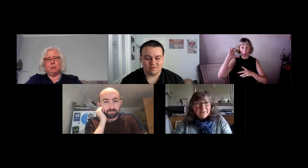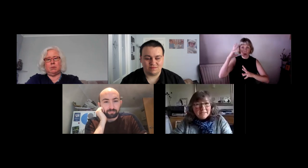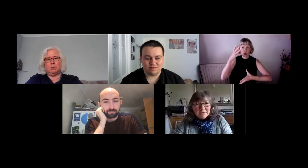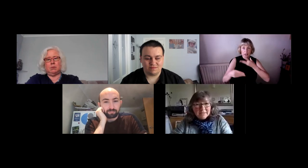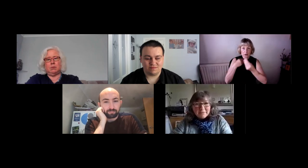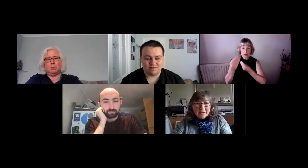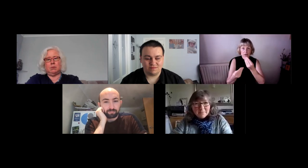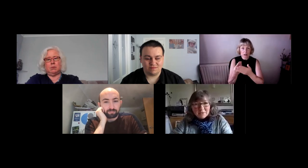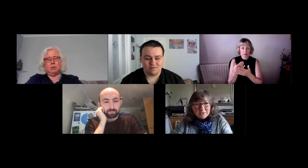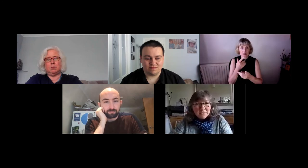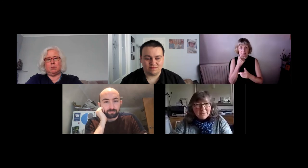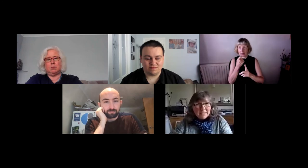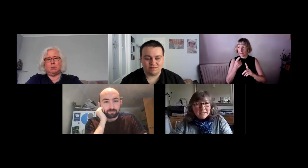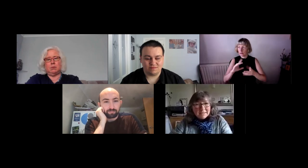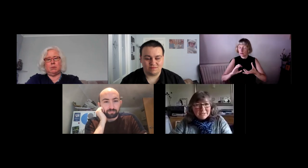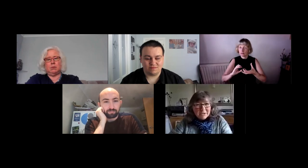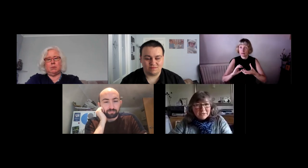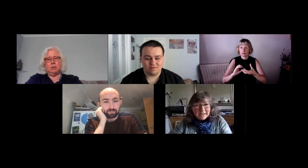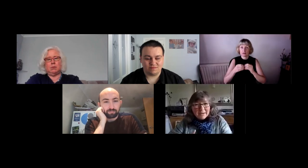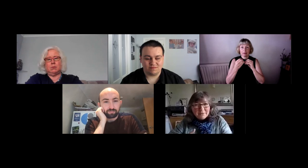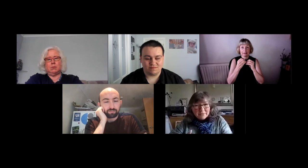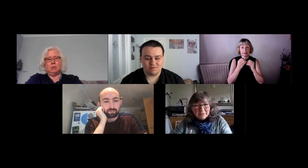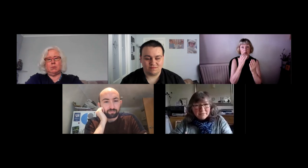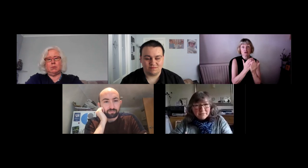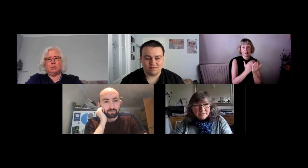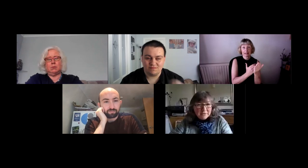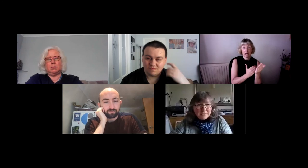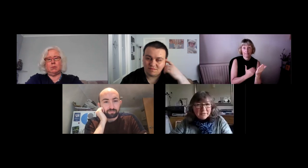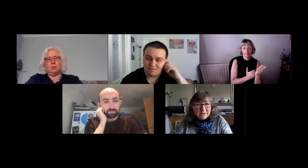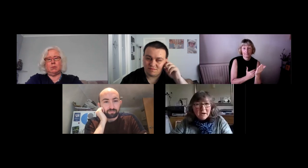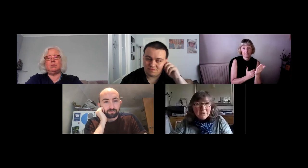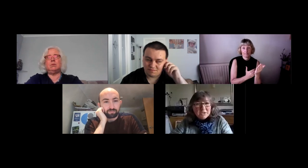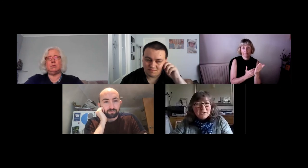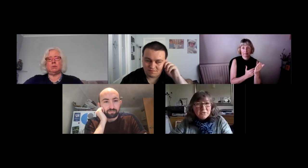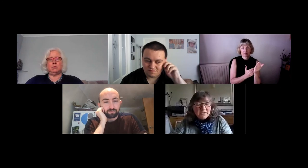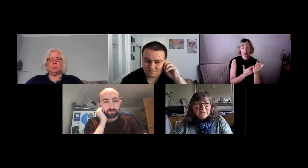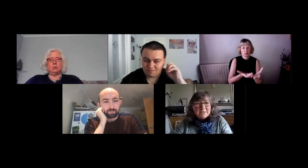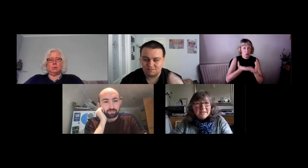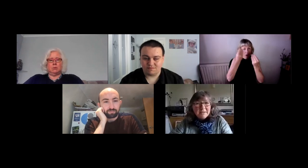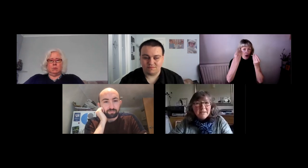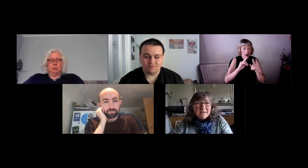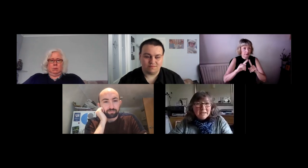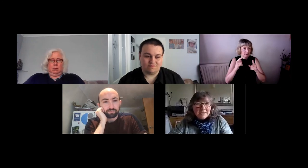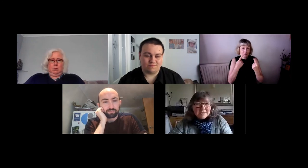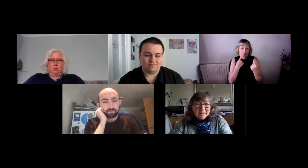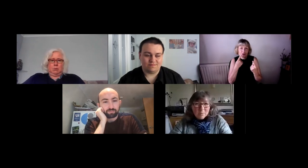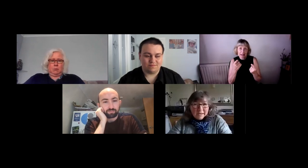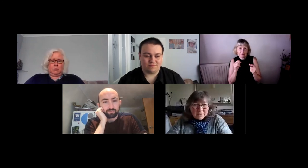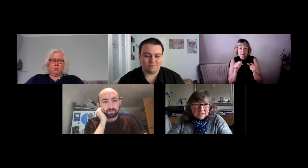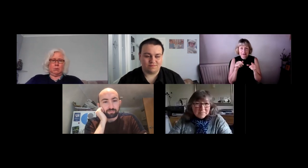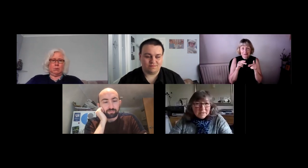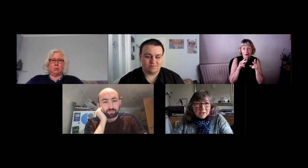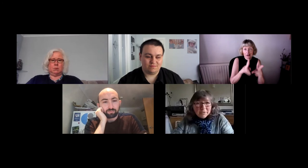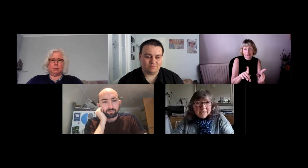be creatively developed to, you know, to have different flavors, different artistry to the skill, in the same